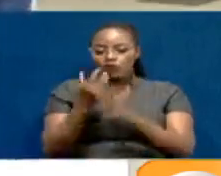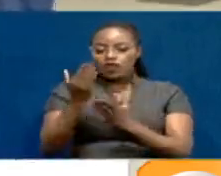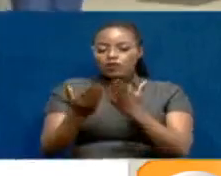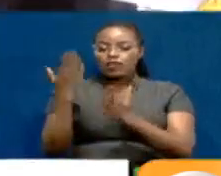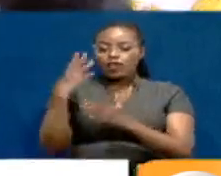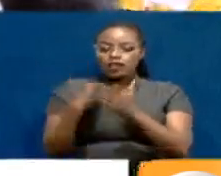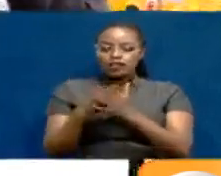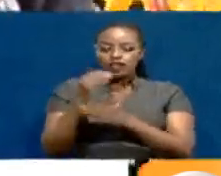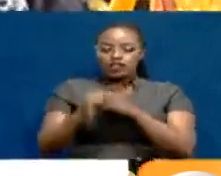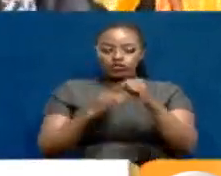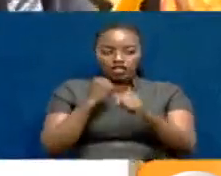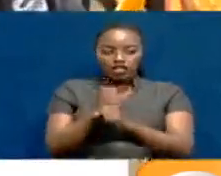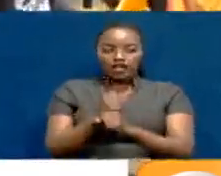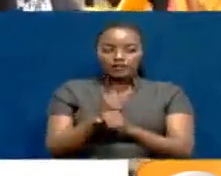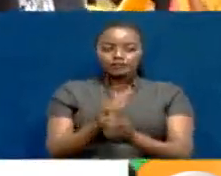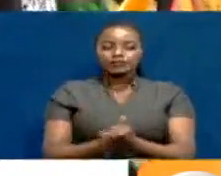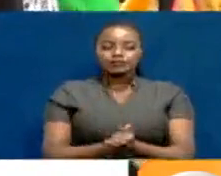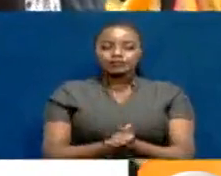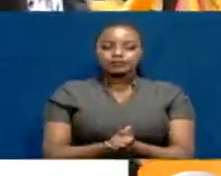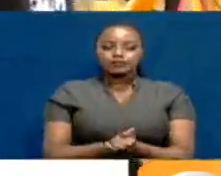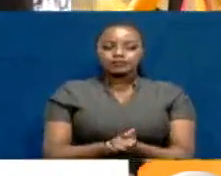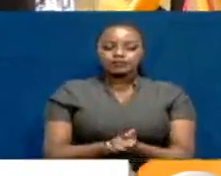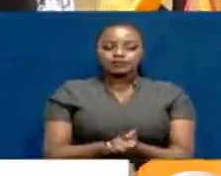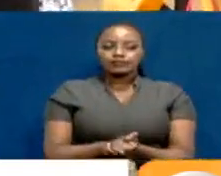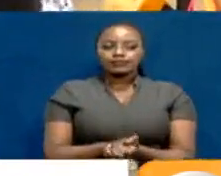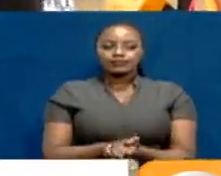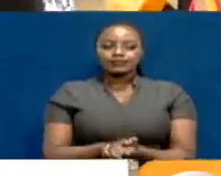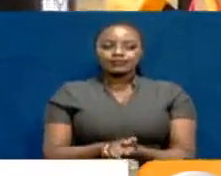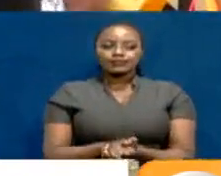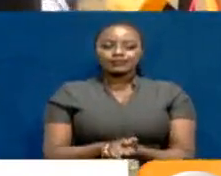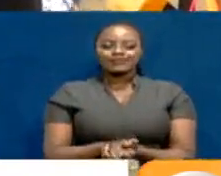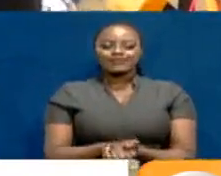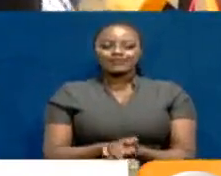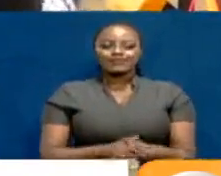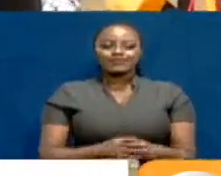last financial year. Faisal Ahmed, Citizen TV, Nairobi.